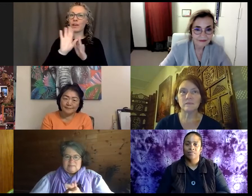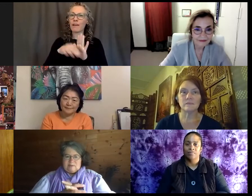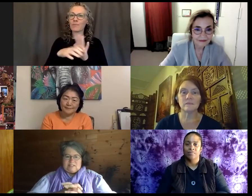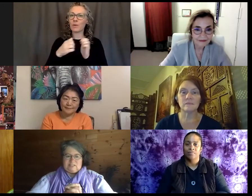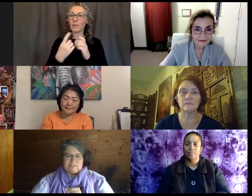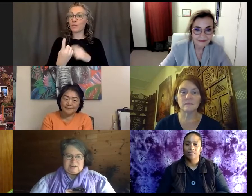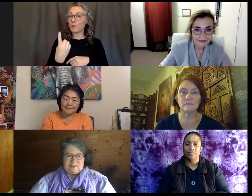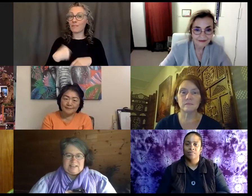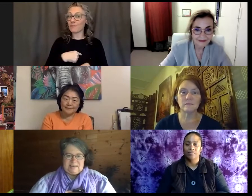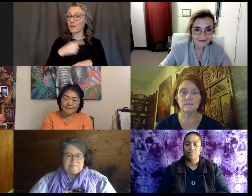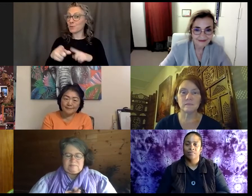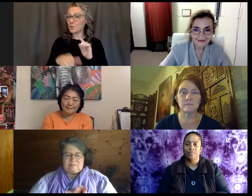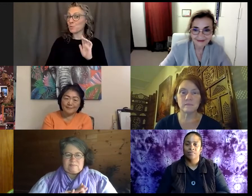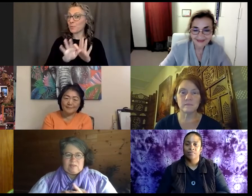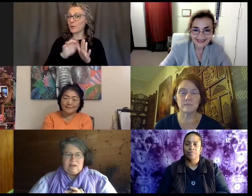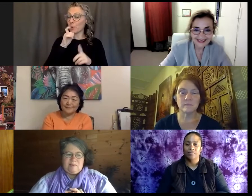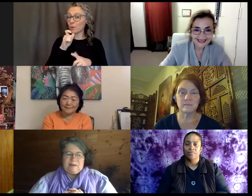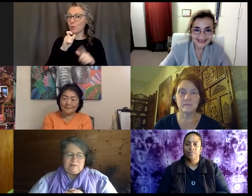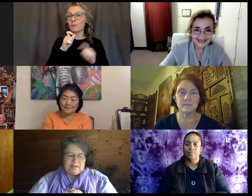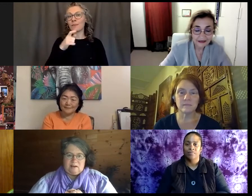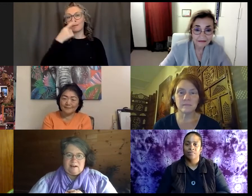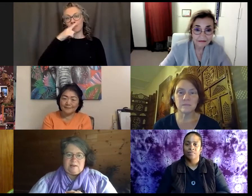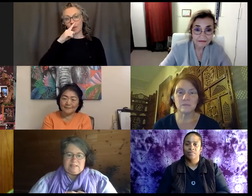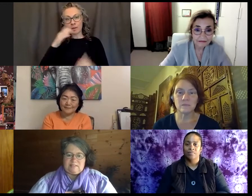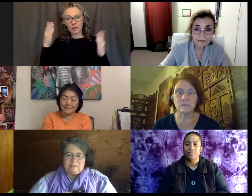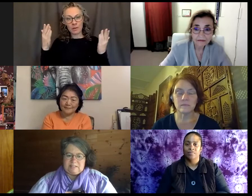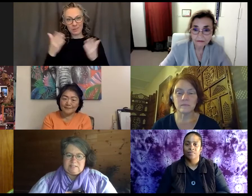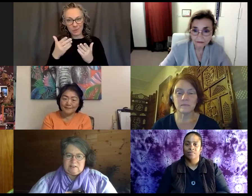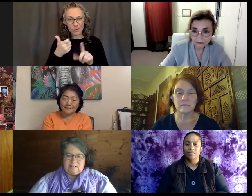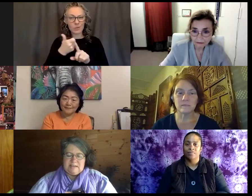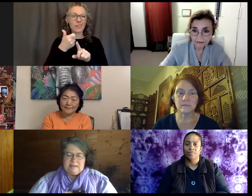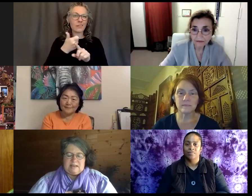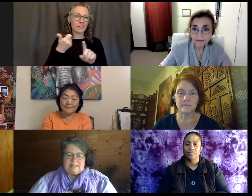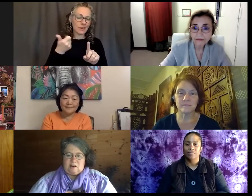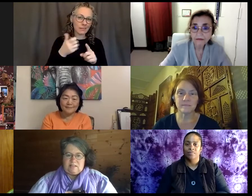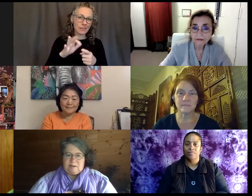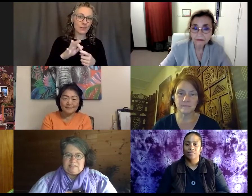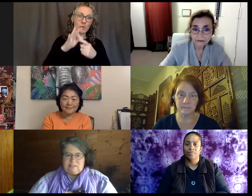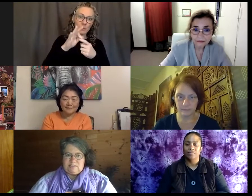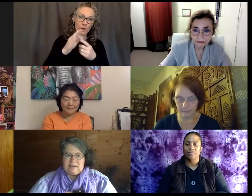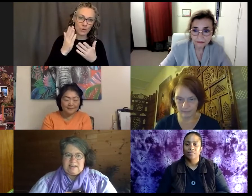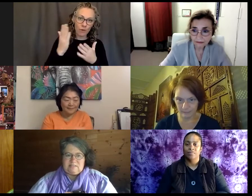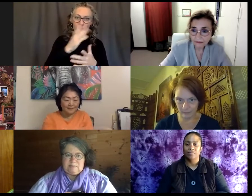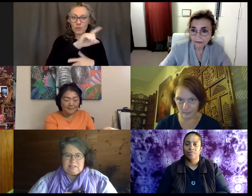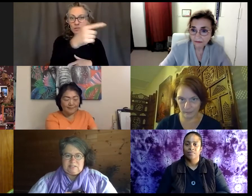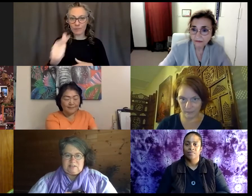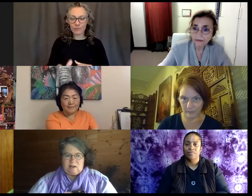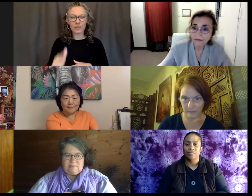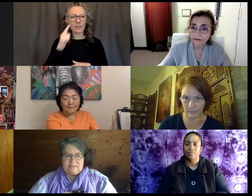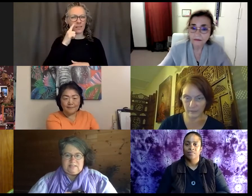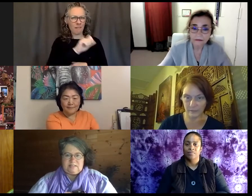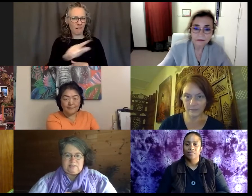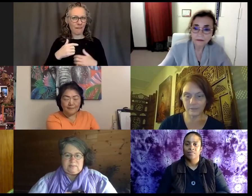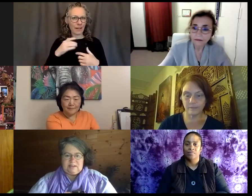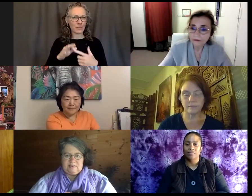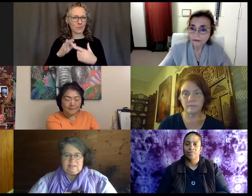around and have the practitioners share again about who they are and what their specials are. I think all the practitioners today have specials that they're